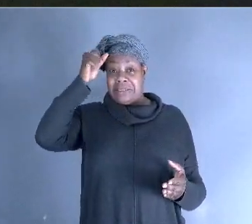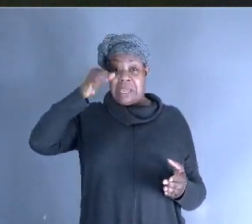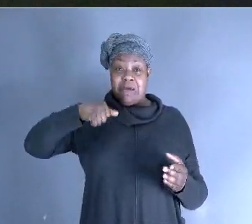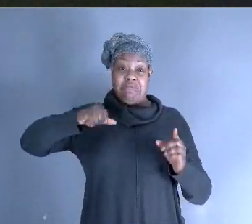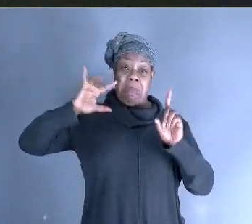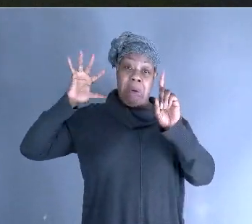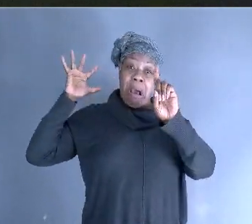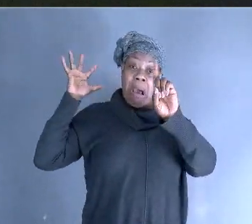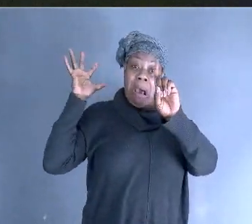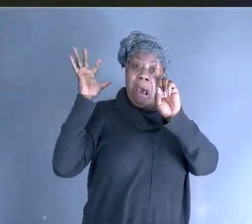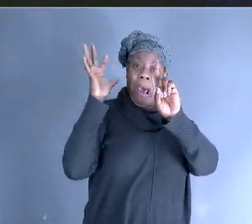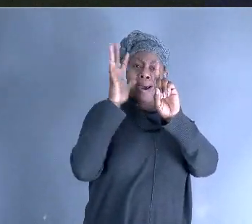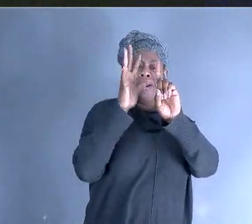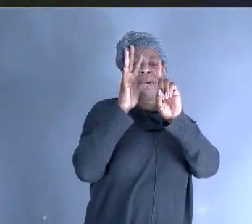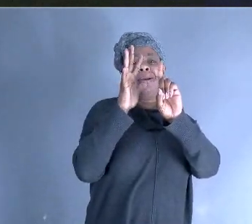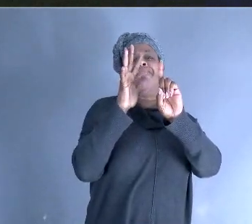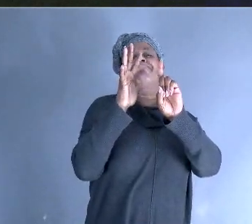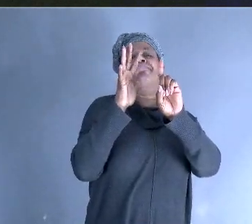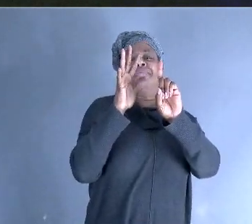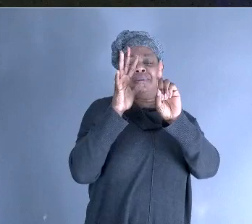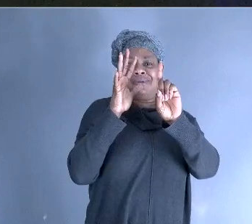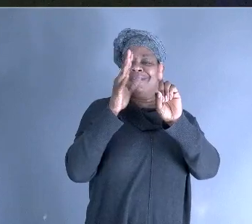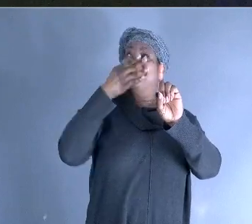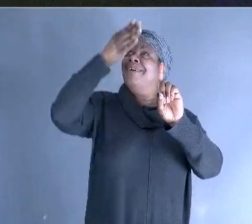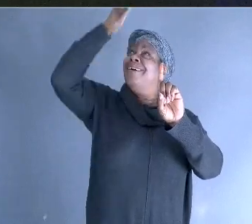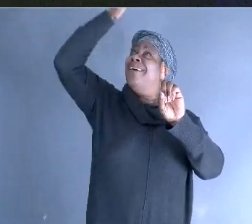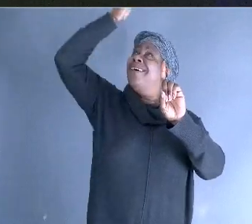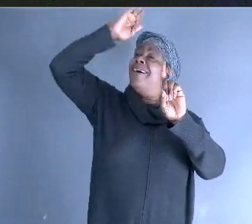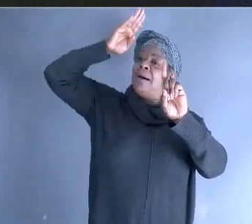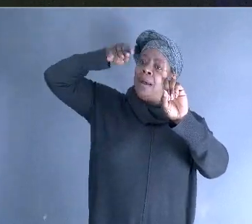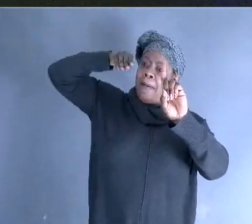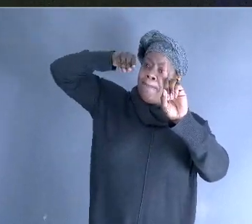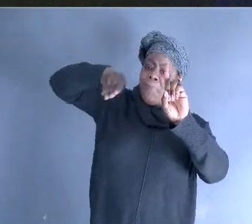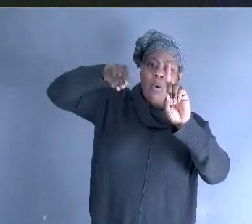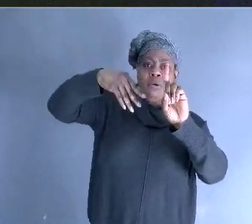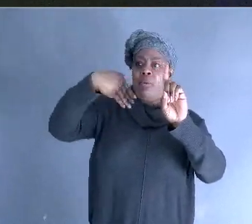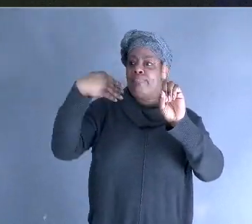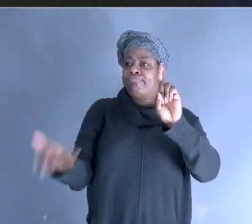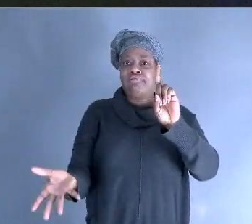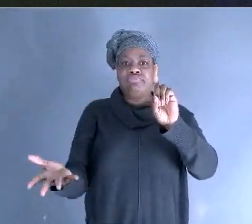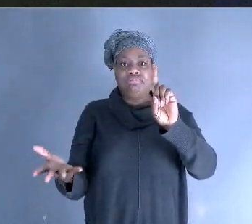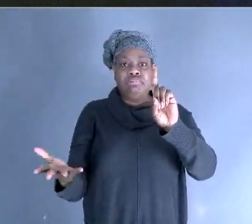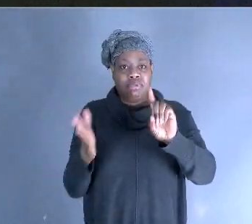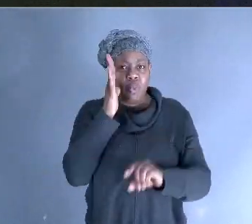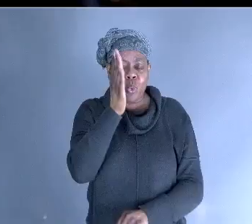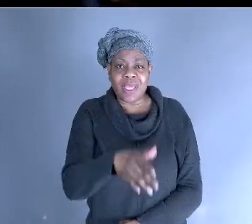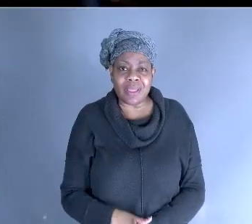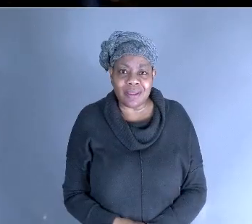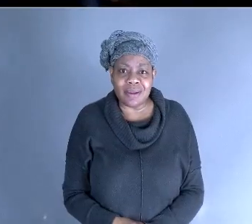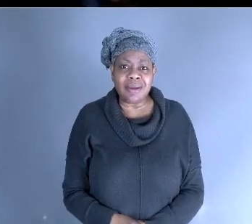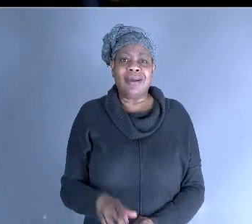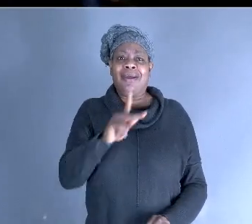But you're surrounded by The King of Kings. And The Lord of Lords. And